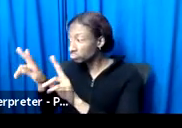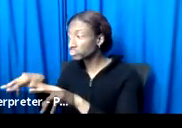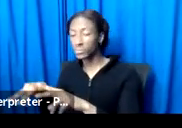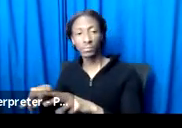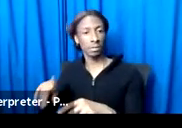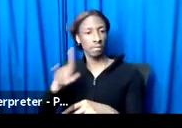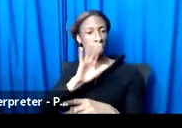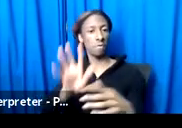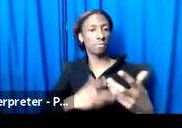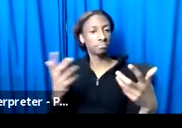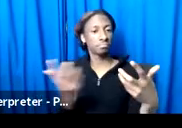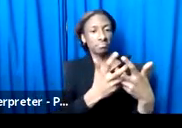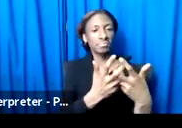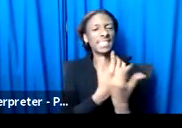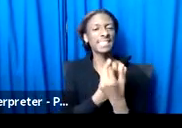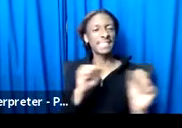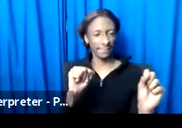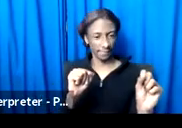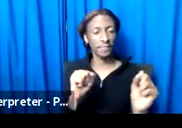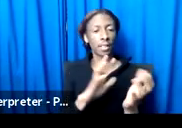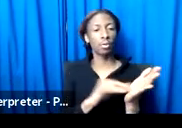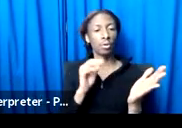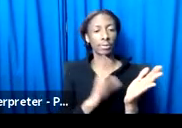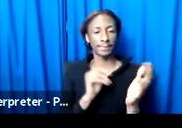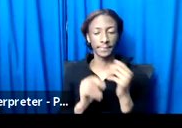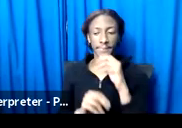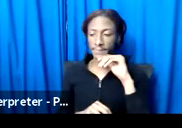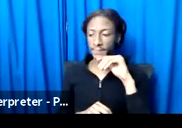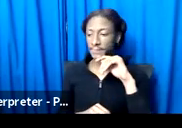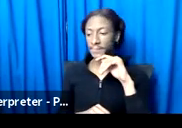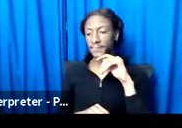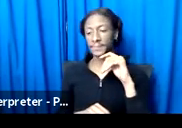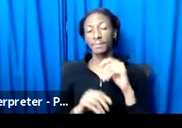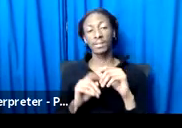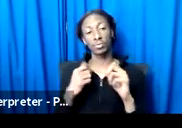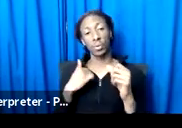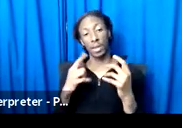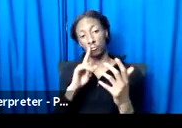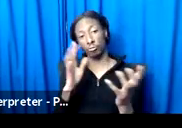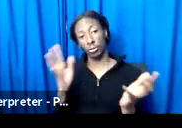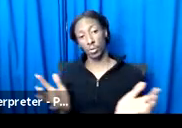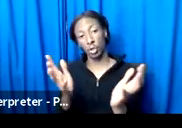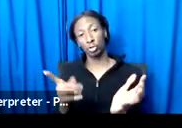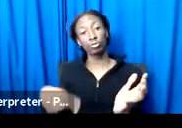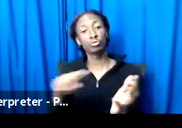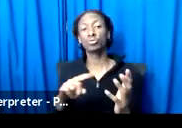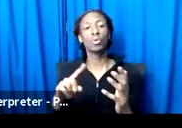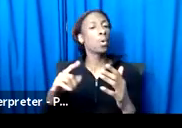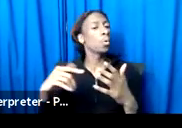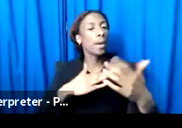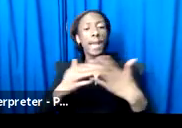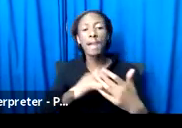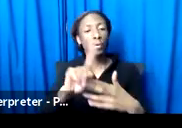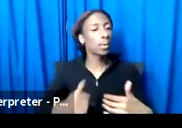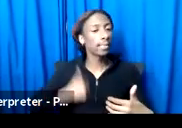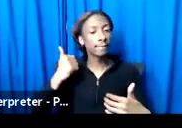safe in-person learning. And so I would really encourage you to, wherever you live, to